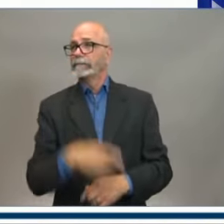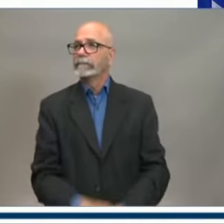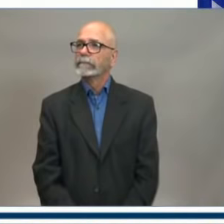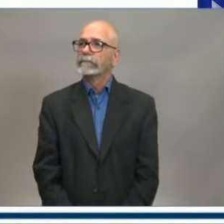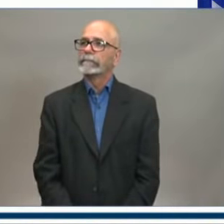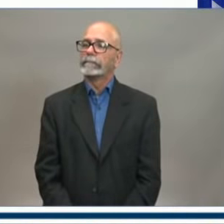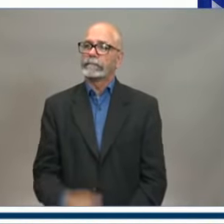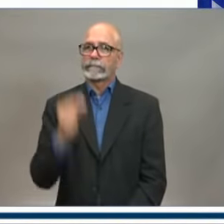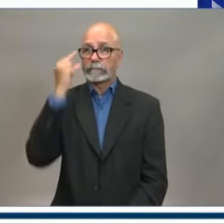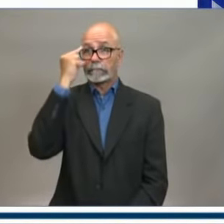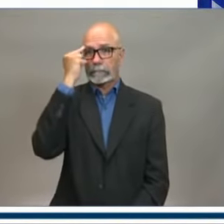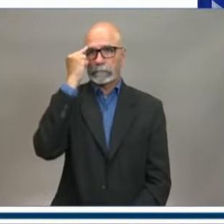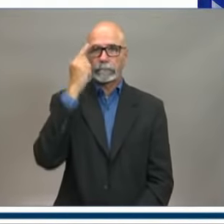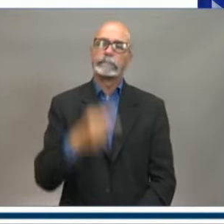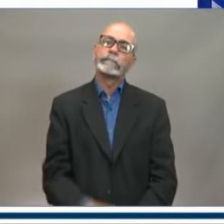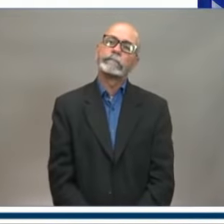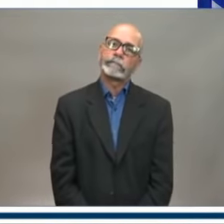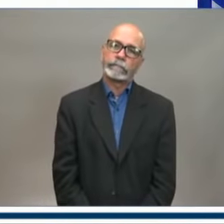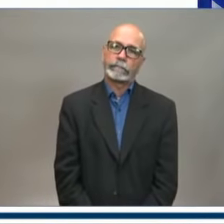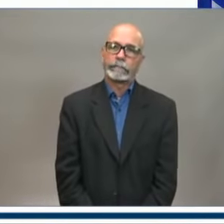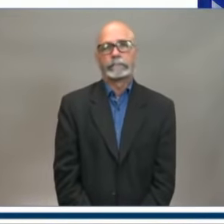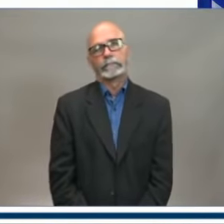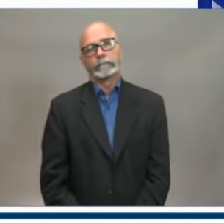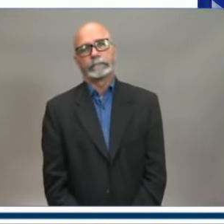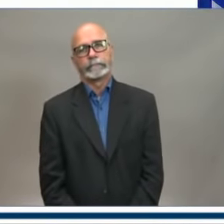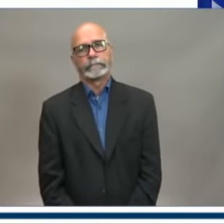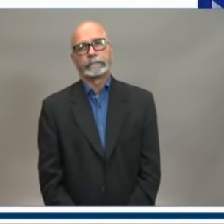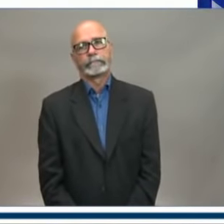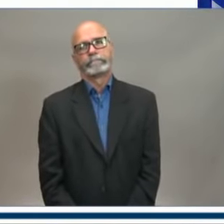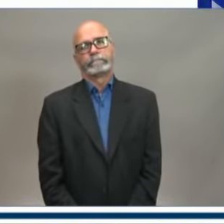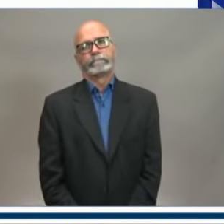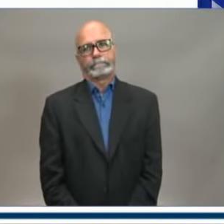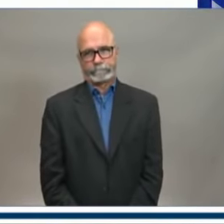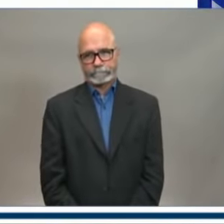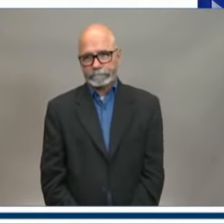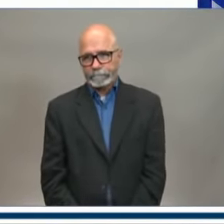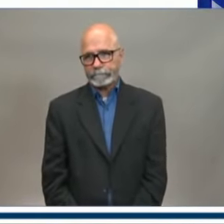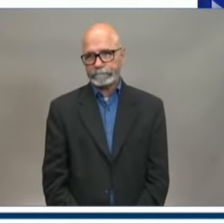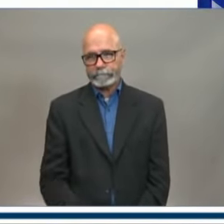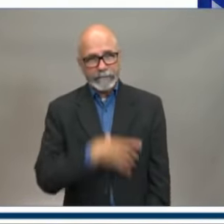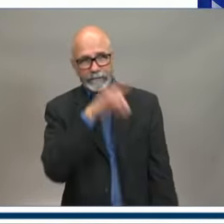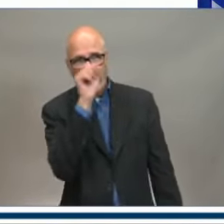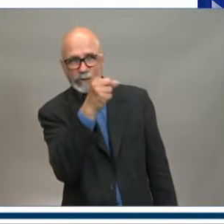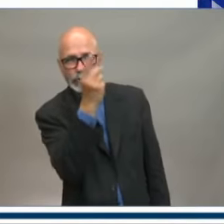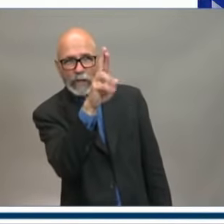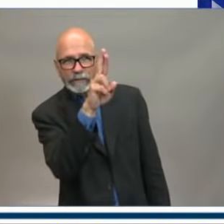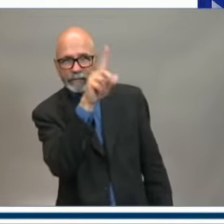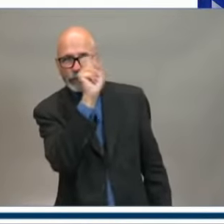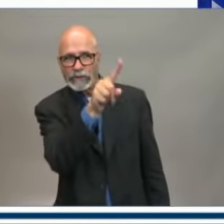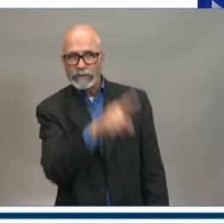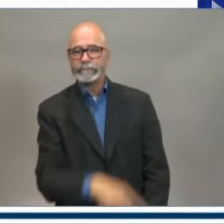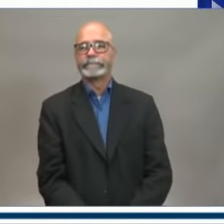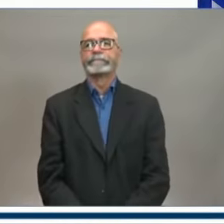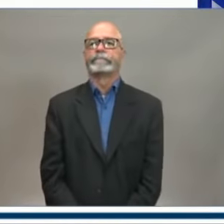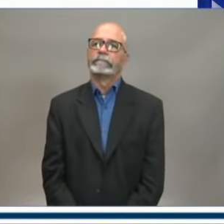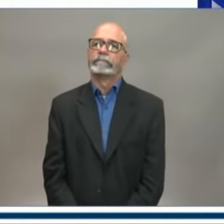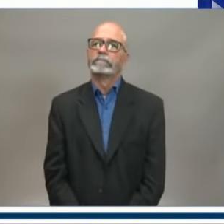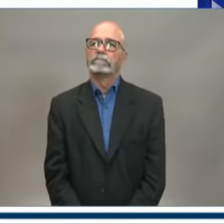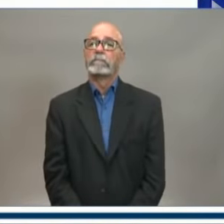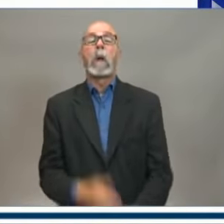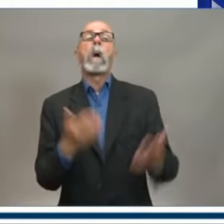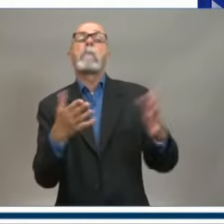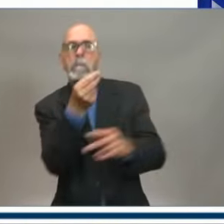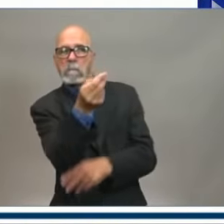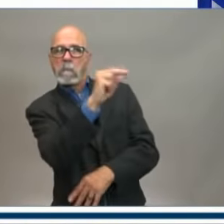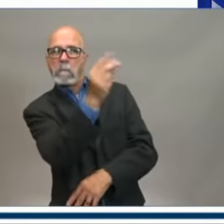Hi, thanks. My first question is for Dr. Strang, and the Premier can jump in when he's done if